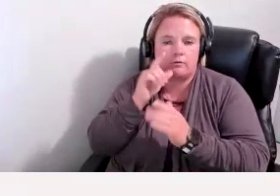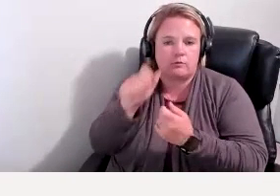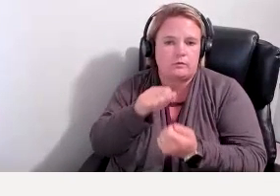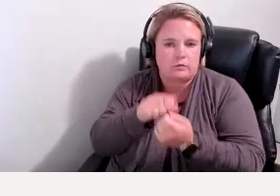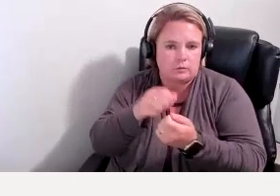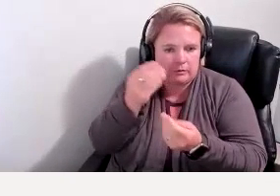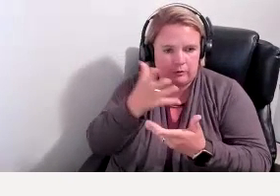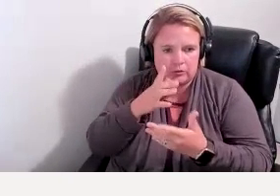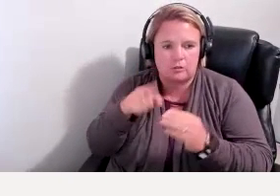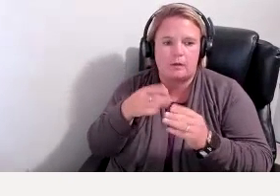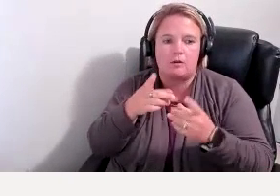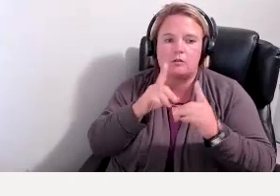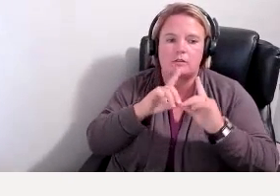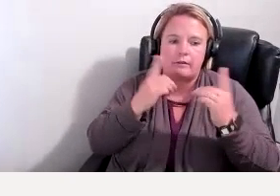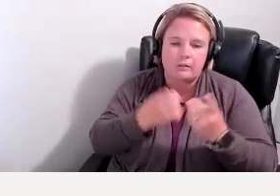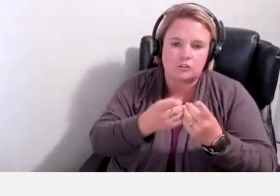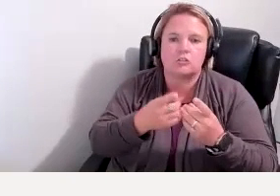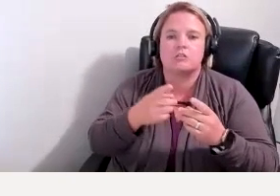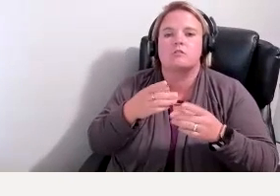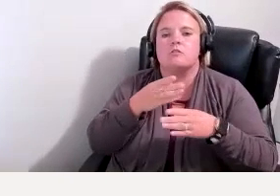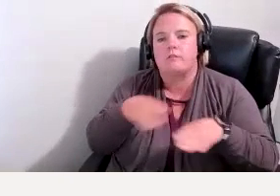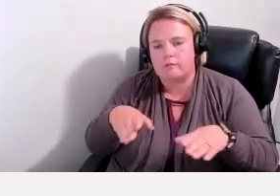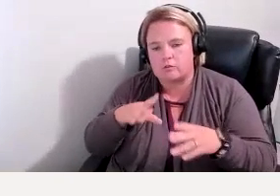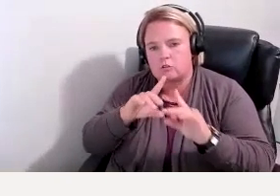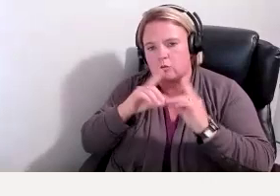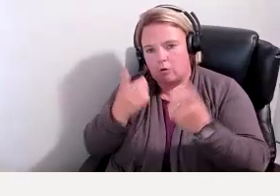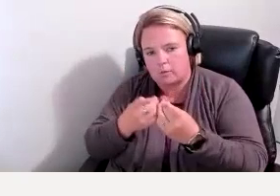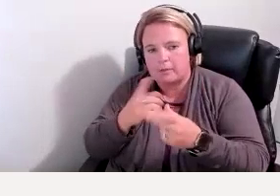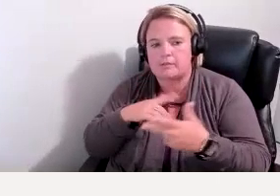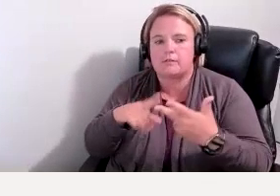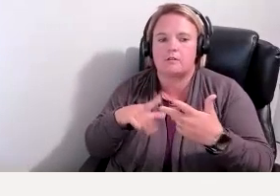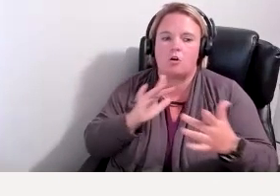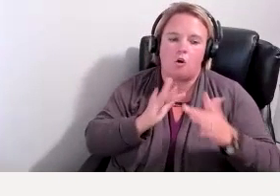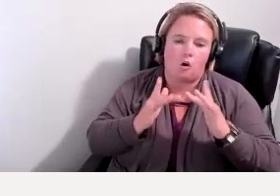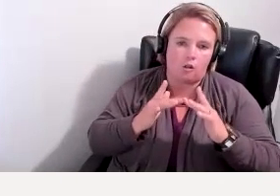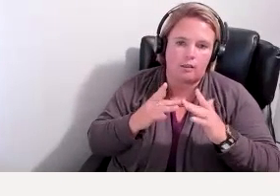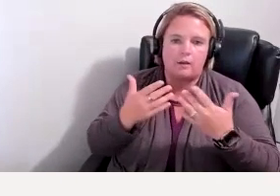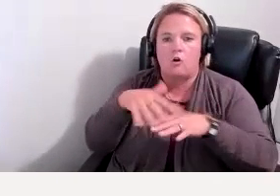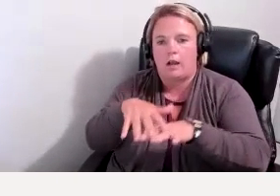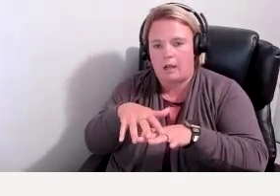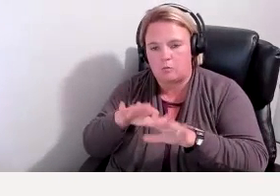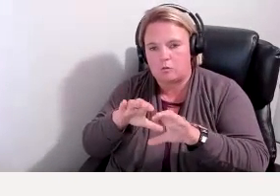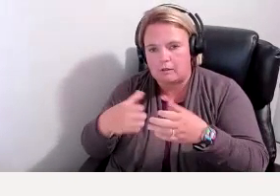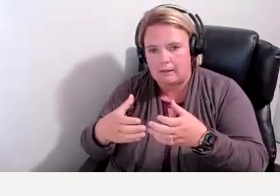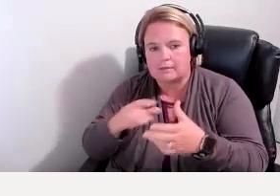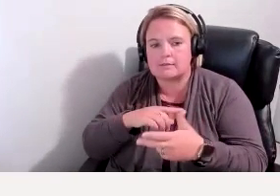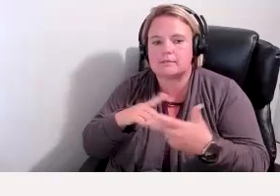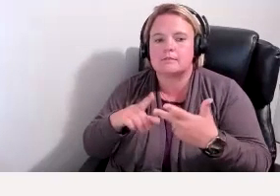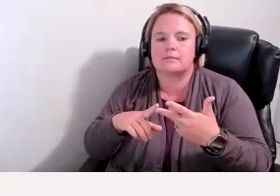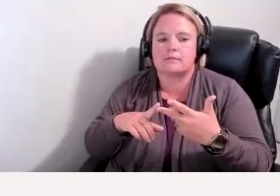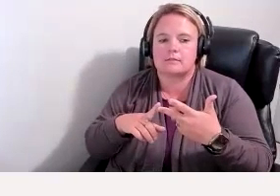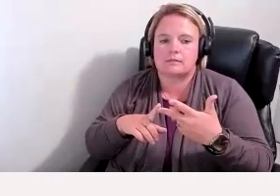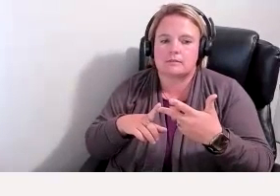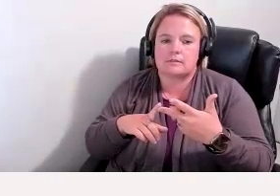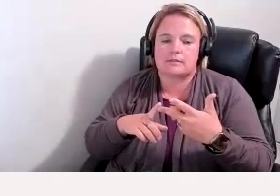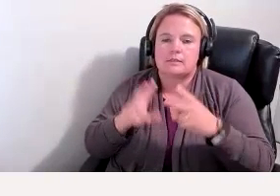information, you know, about your division and your department. And then if it's an online or hybrid course, and with the